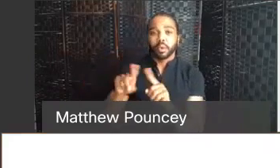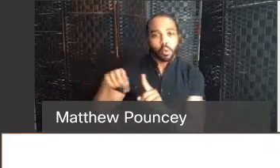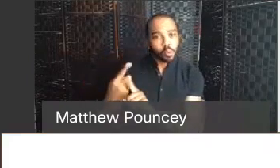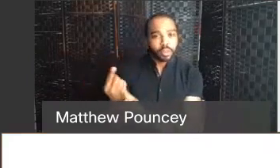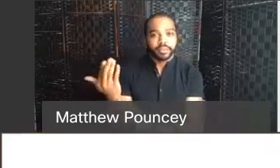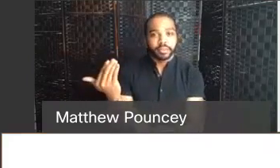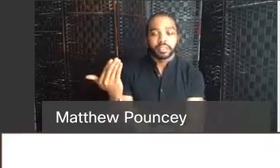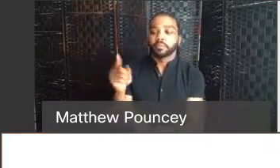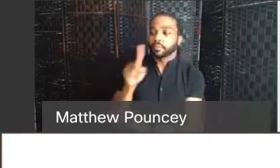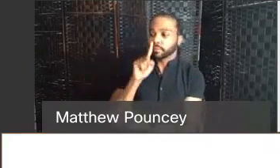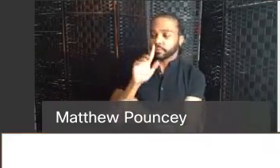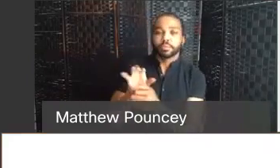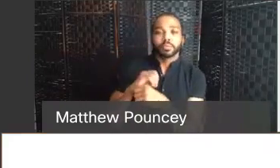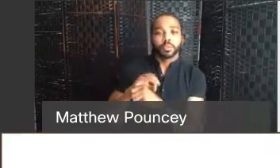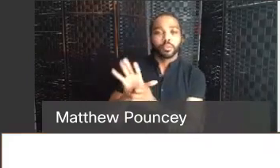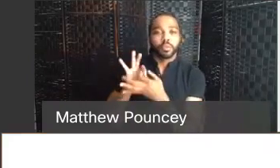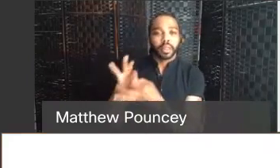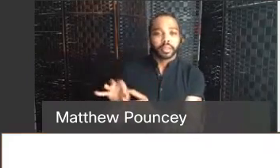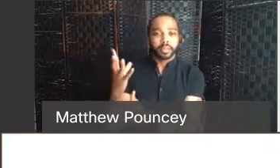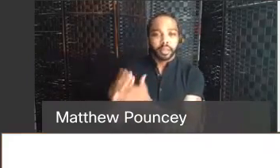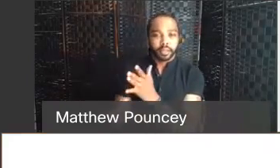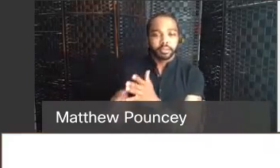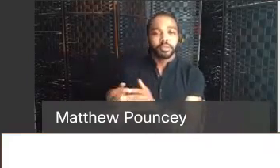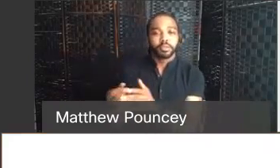been confirmed as COVID-related deaths, representing